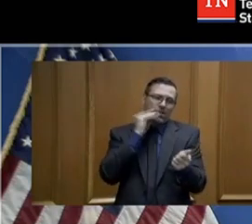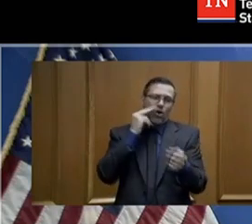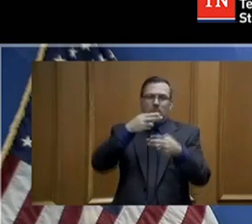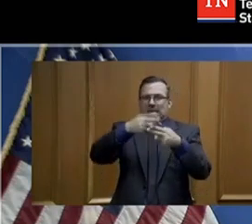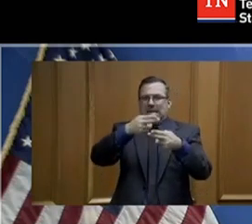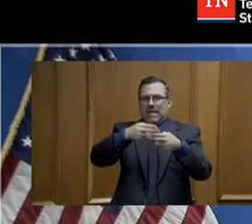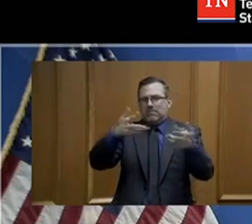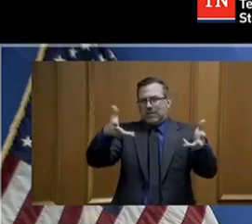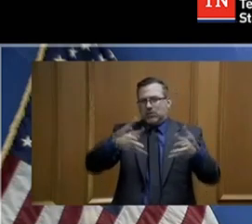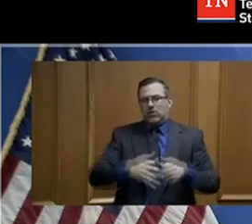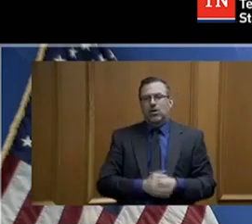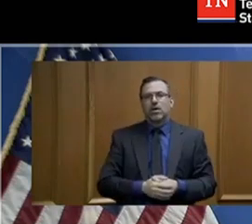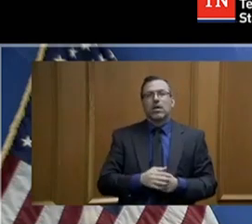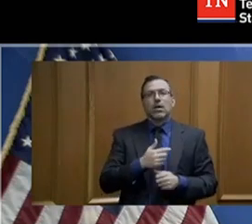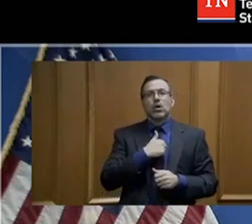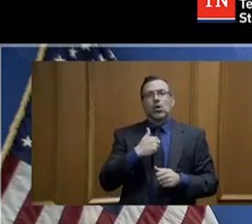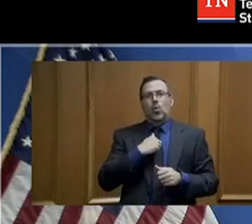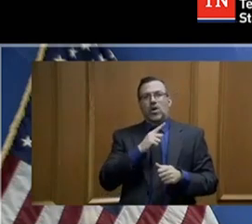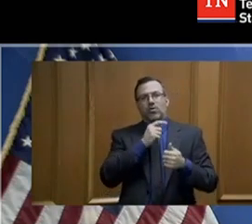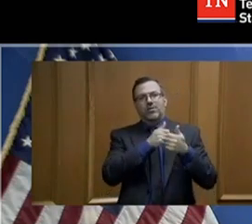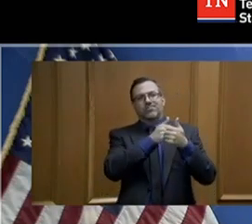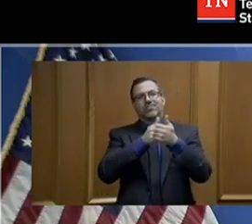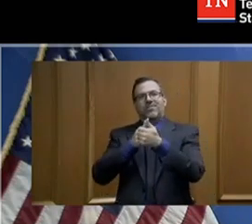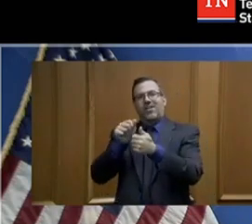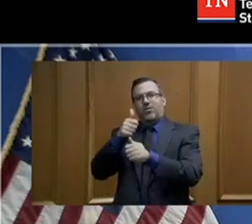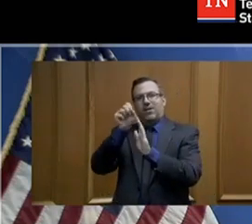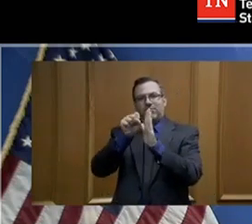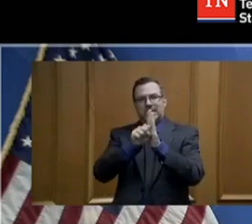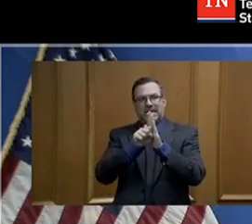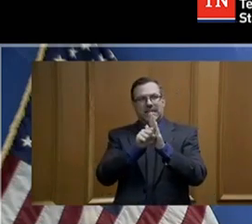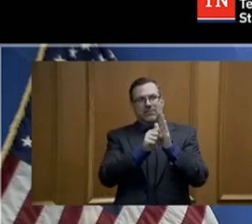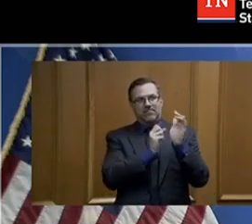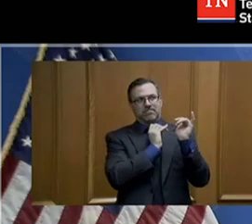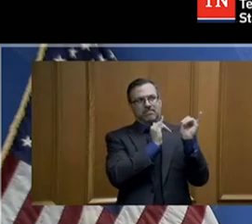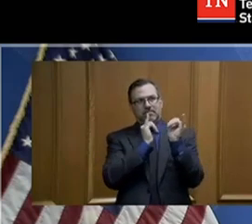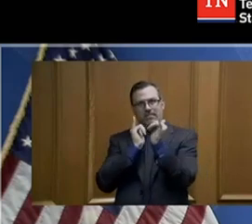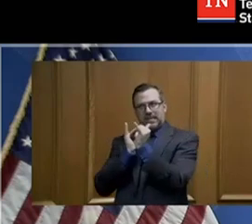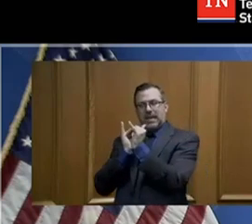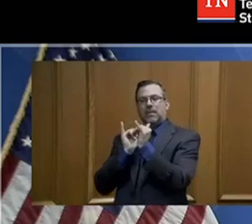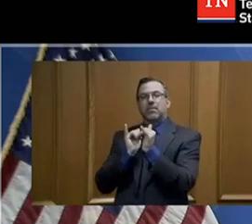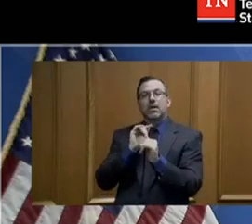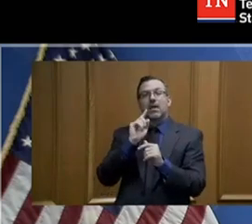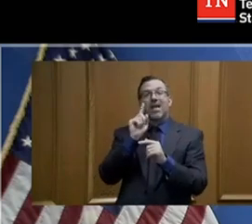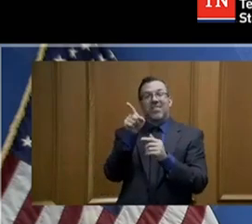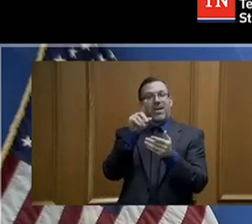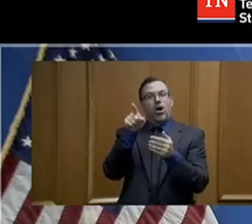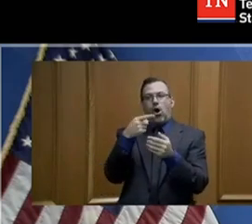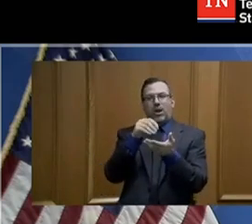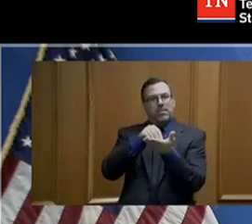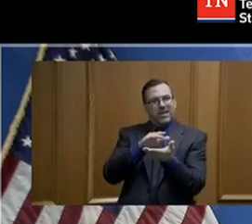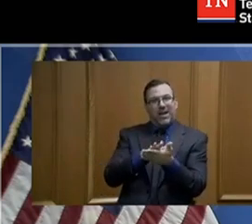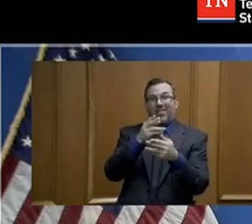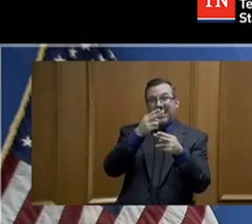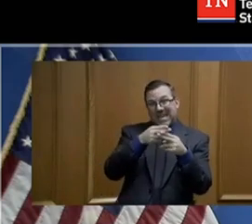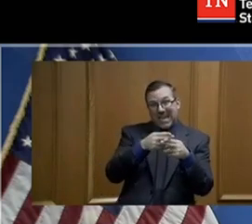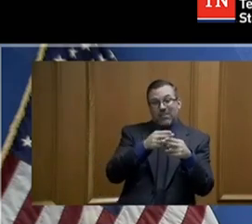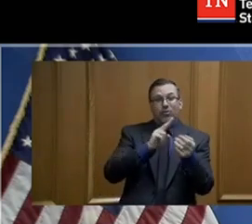we took our cues from many other states that are doing the same, most of whom are just listing the name of the facility and the